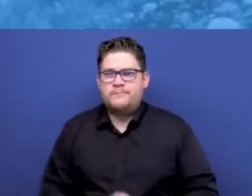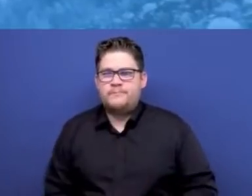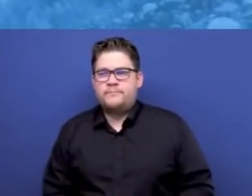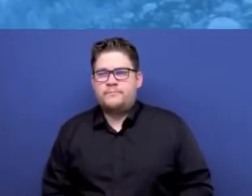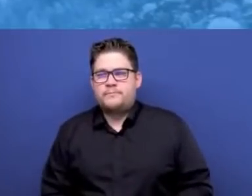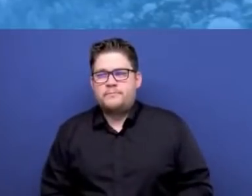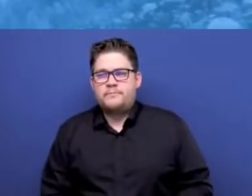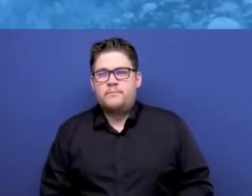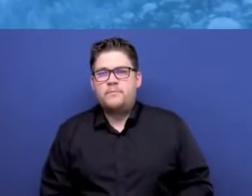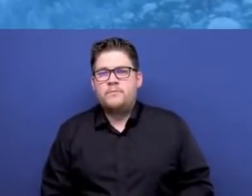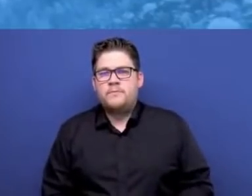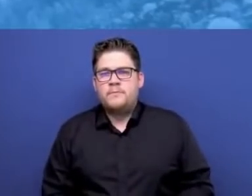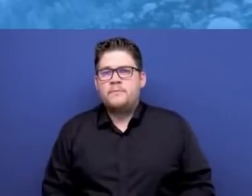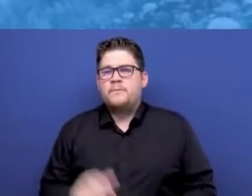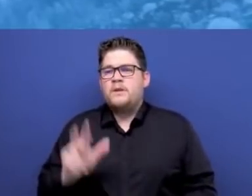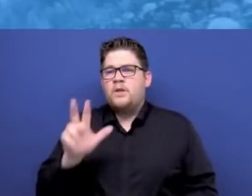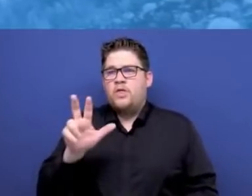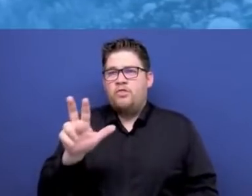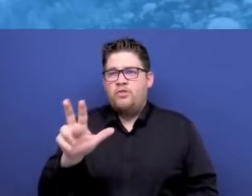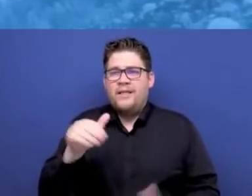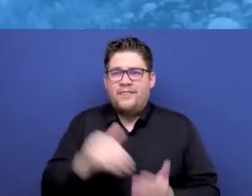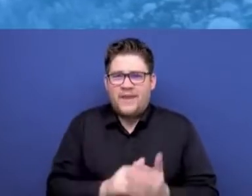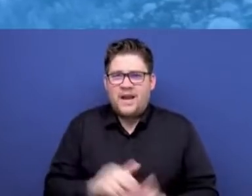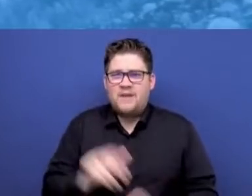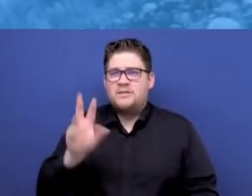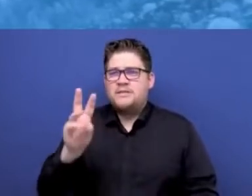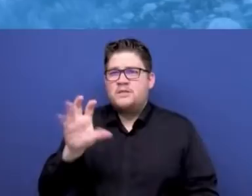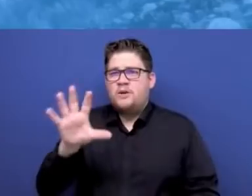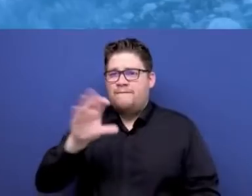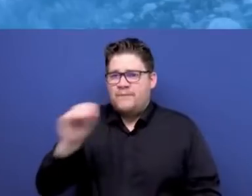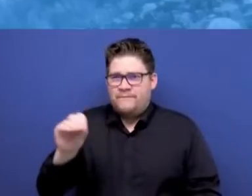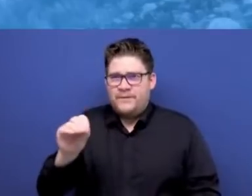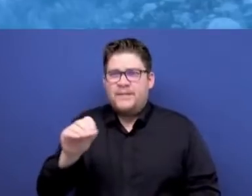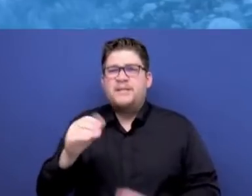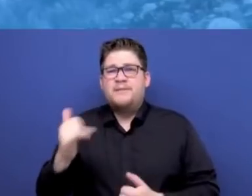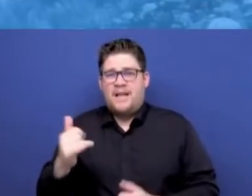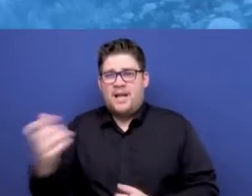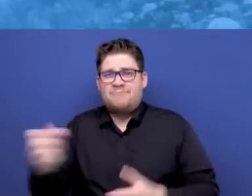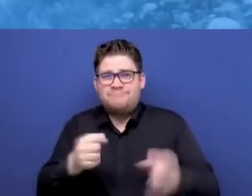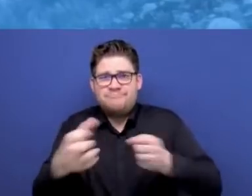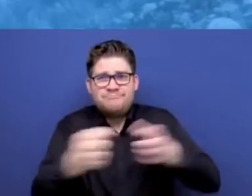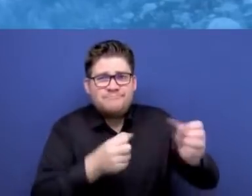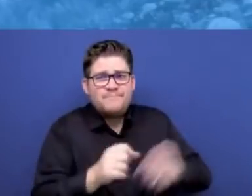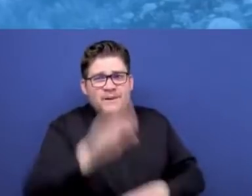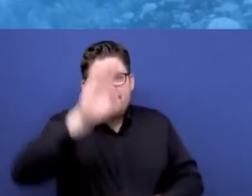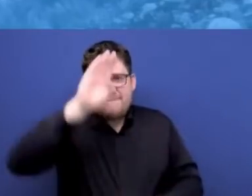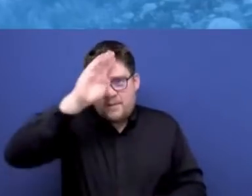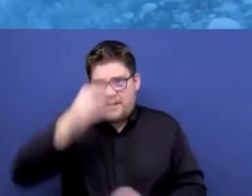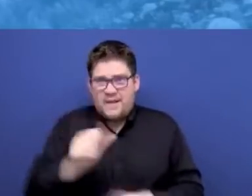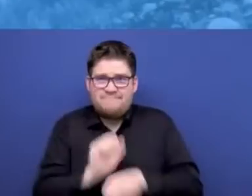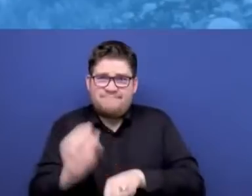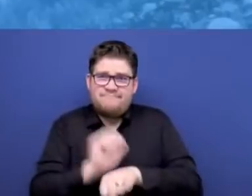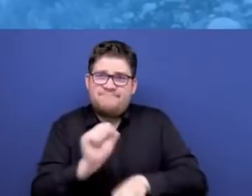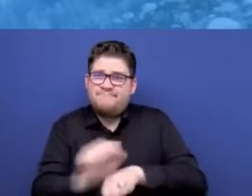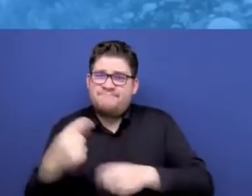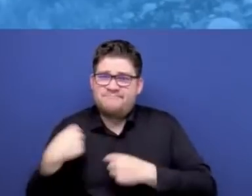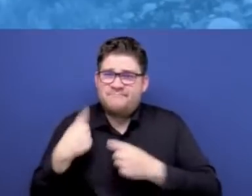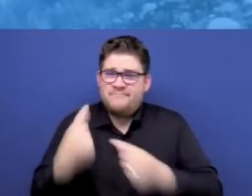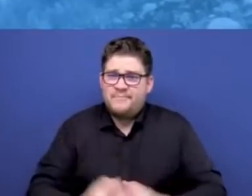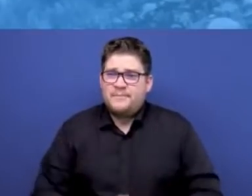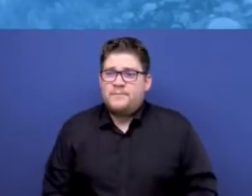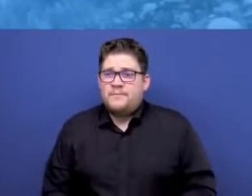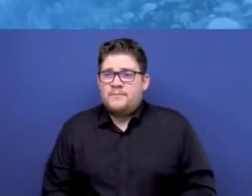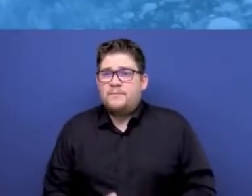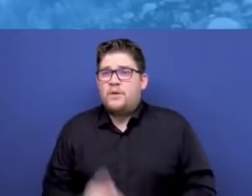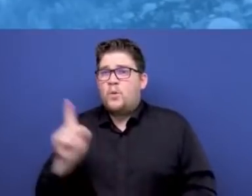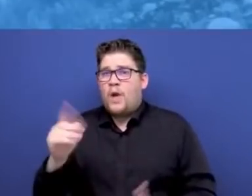3,650 personnel engaged in the response efforts in BC. About 1,100 of those are contractors, and 318 of them are